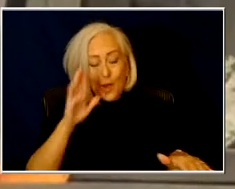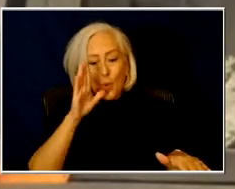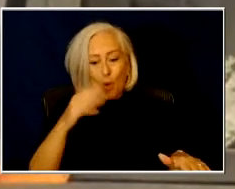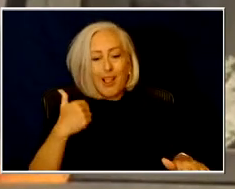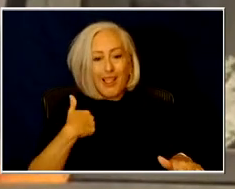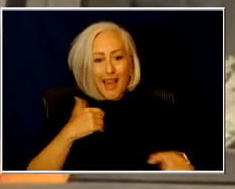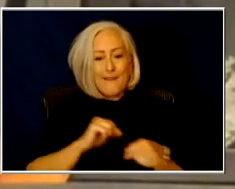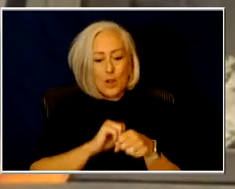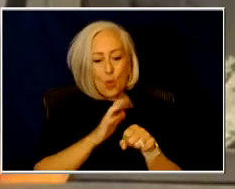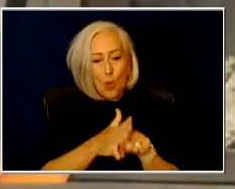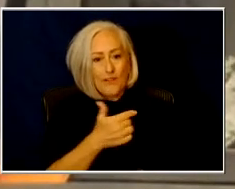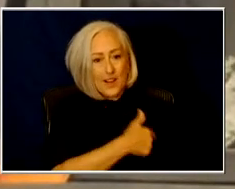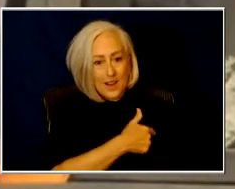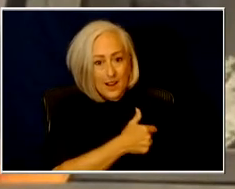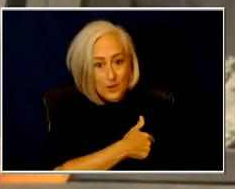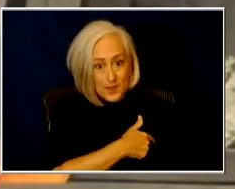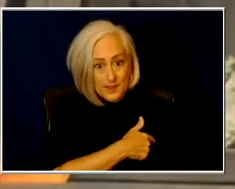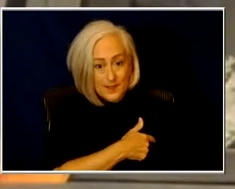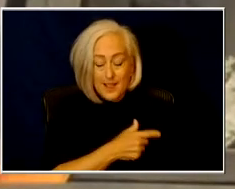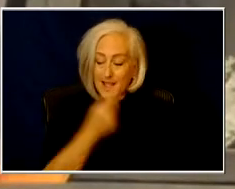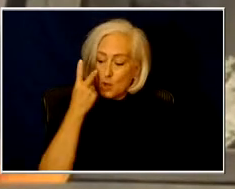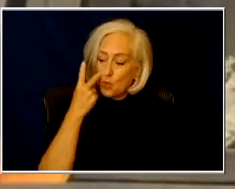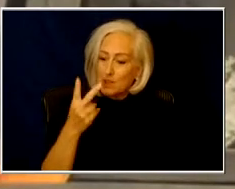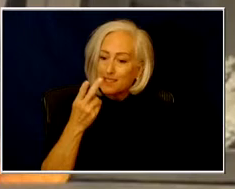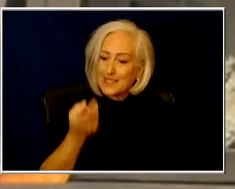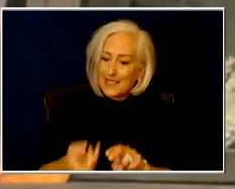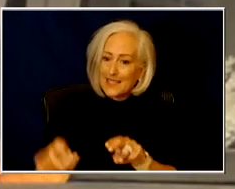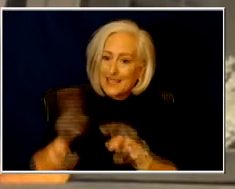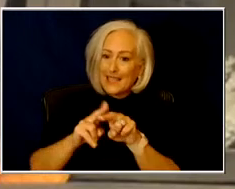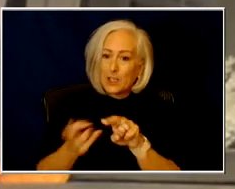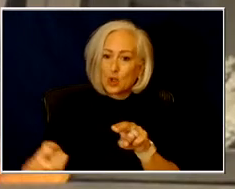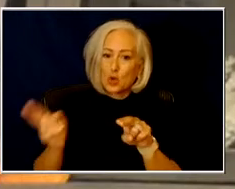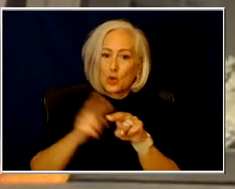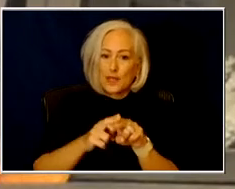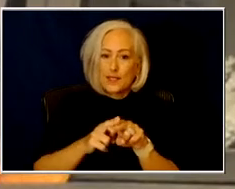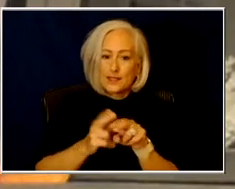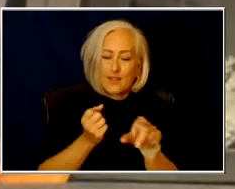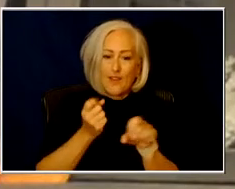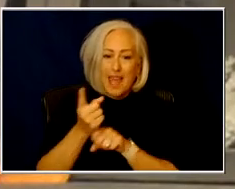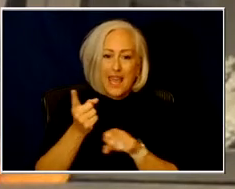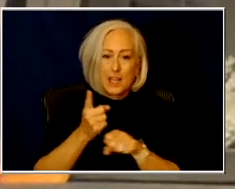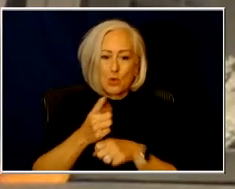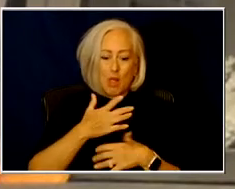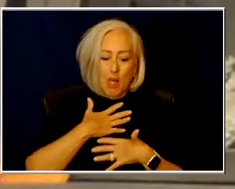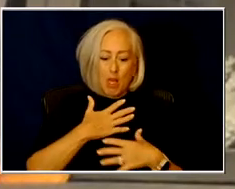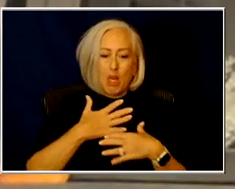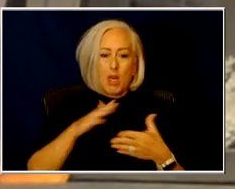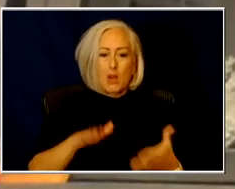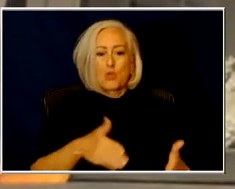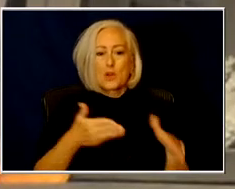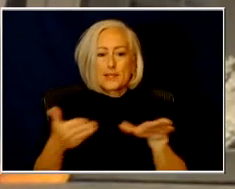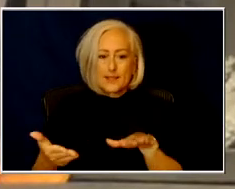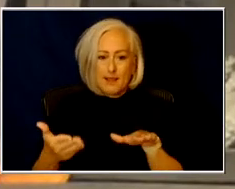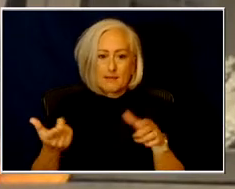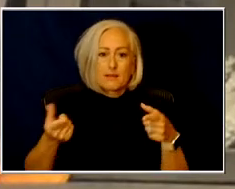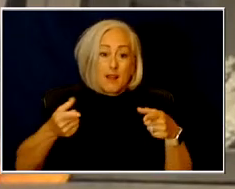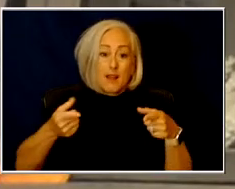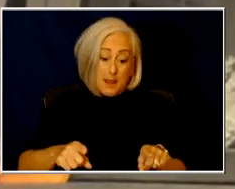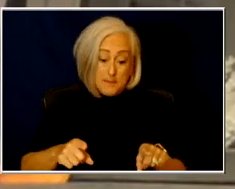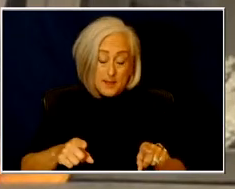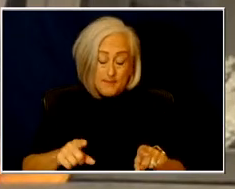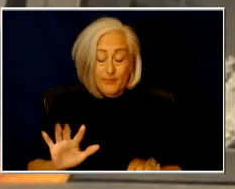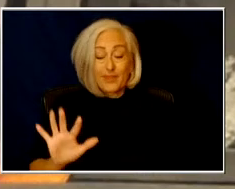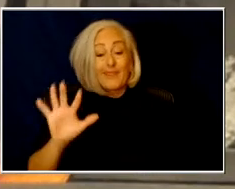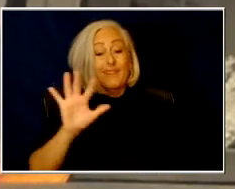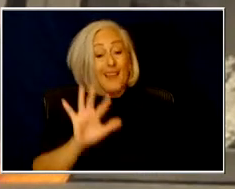increase in the number of annual respiratory deaths that we have it's estimated that